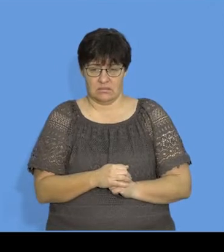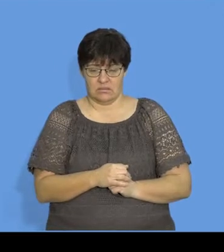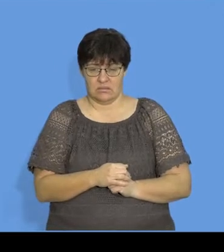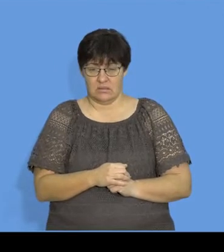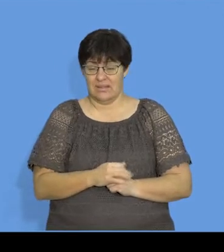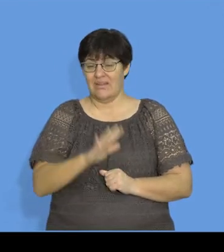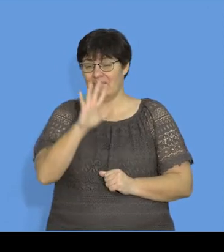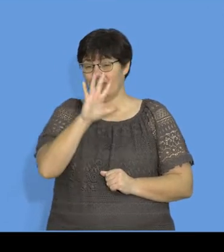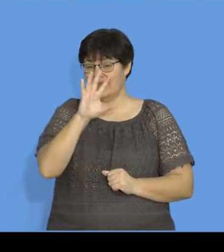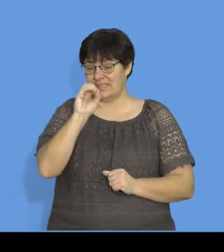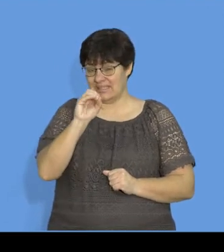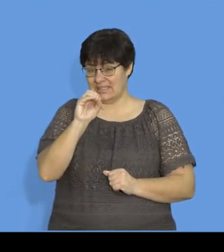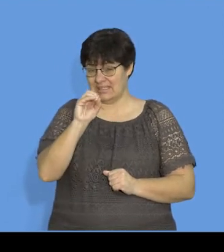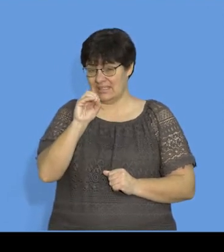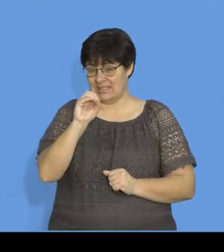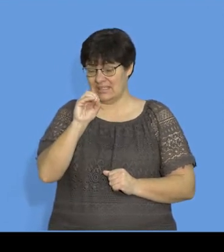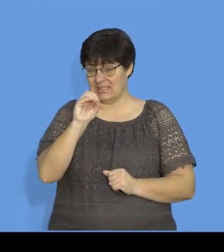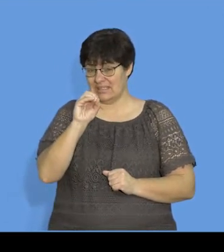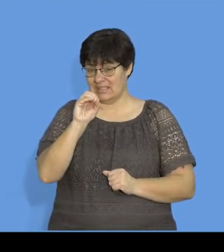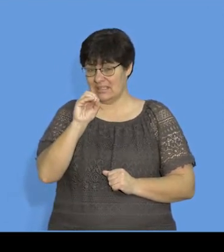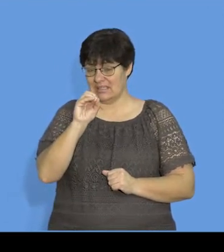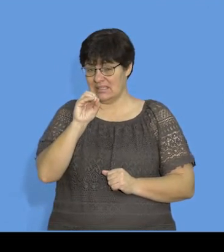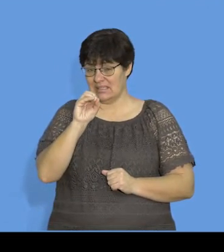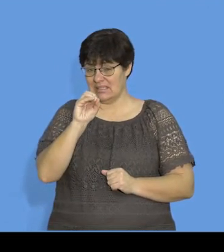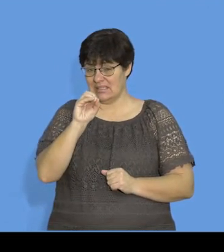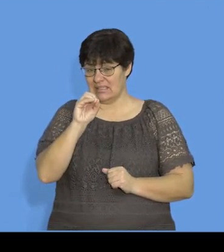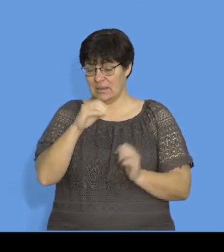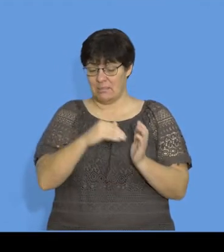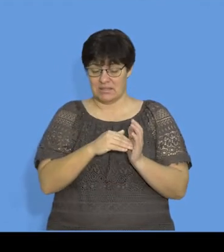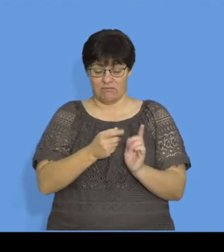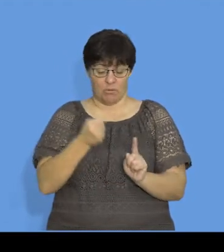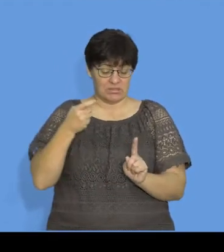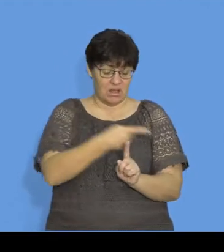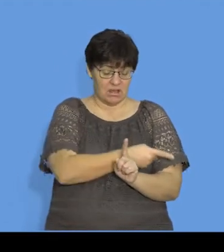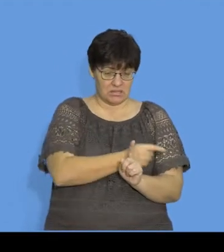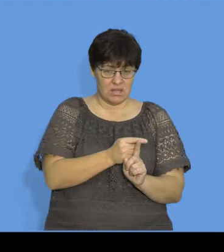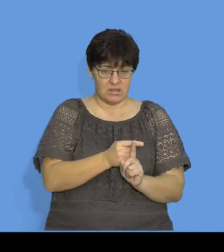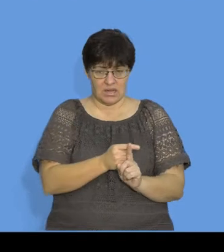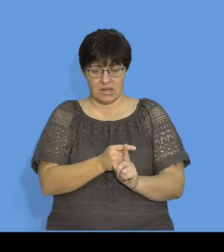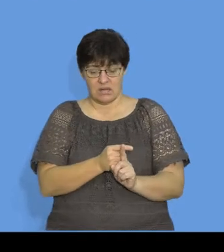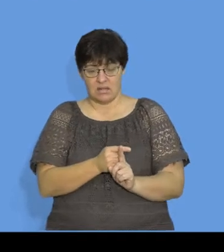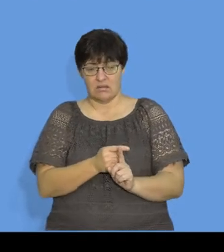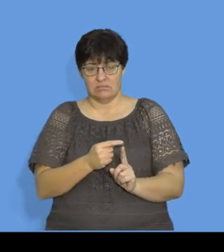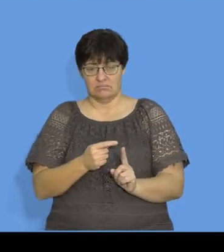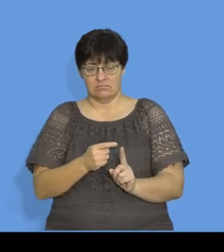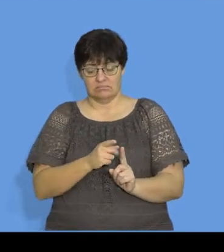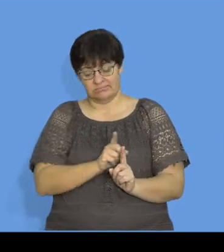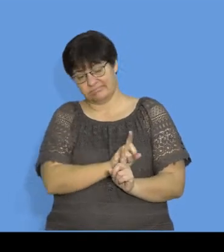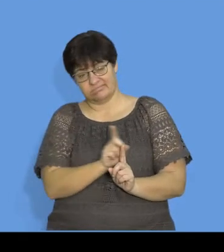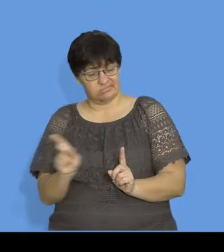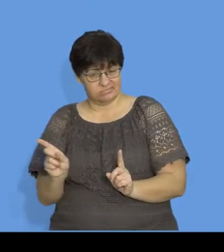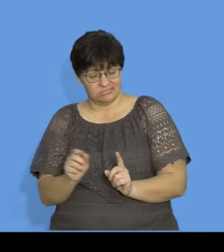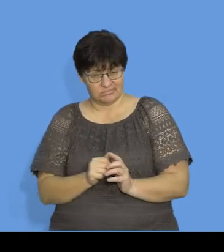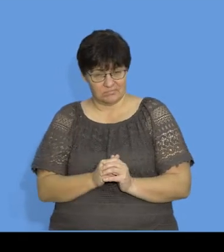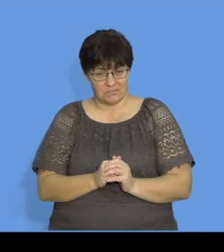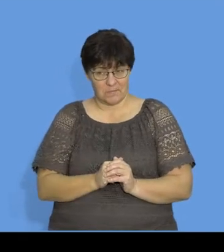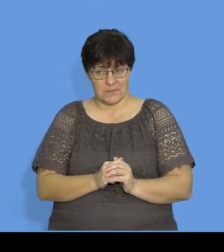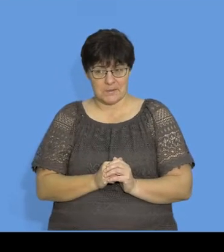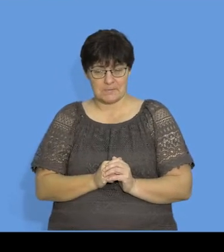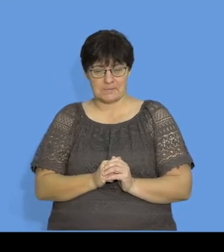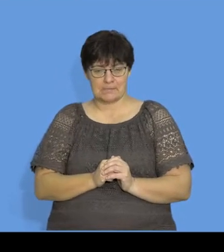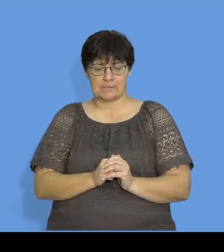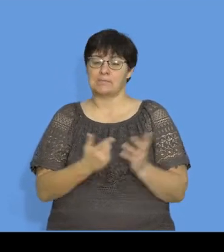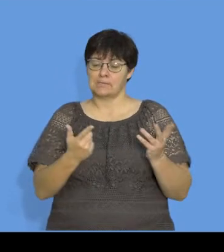50, he was 50 meters away from the start, 50 meters in the other direction. So if I had to draw it, like,